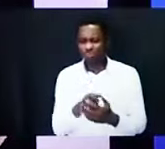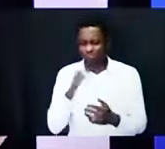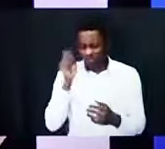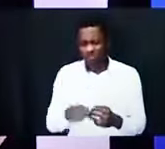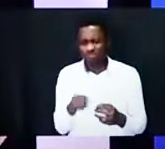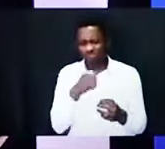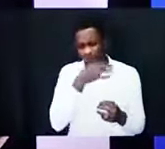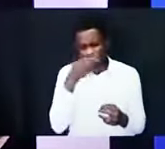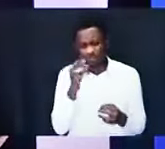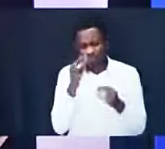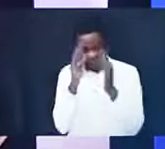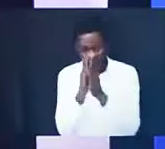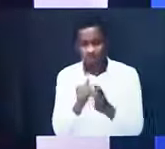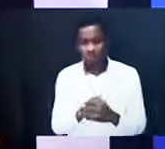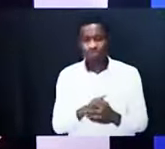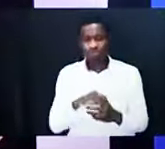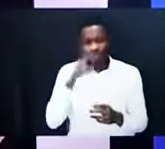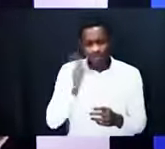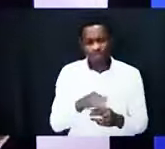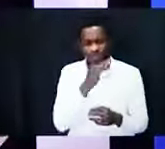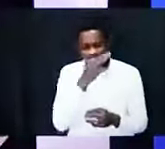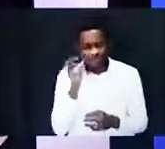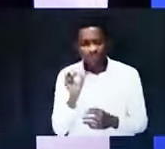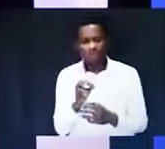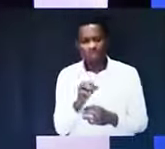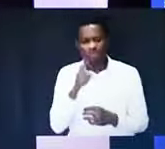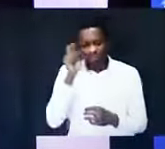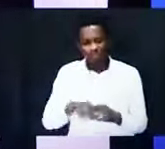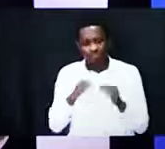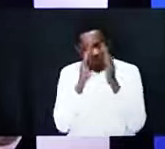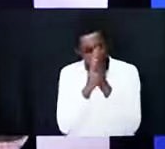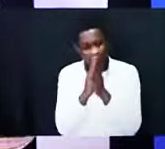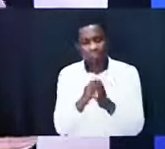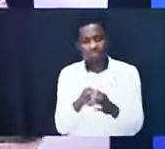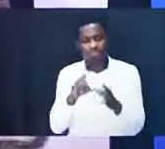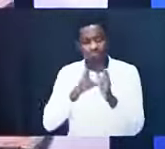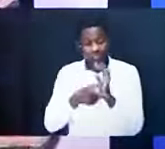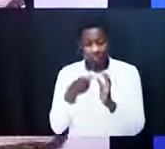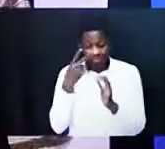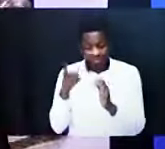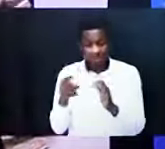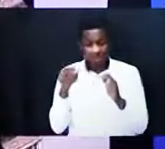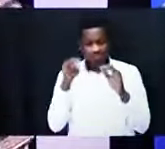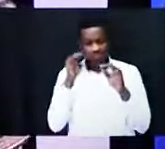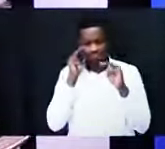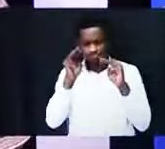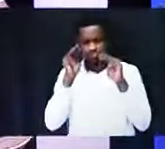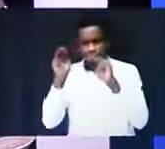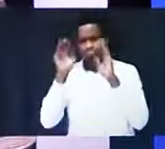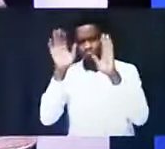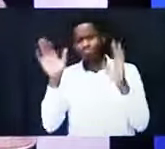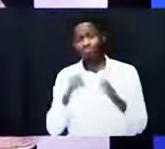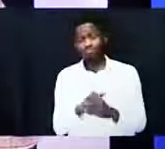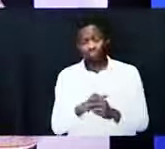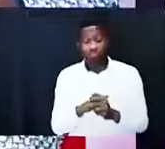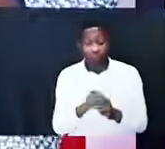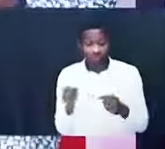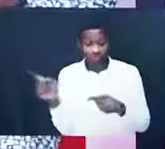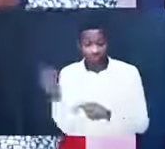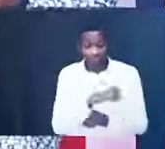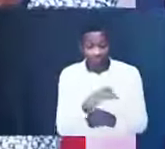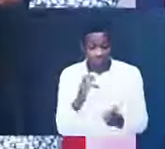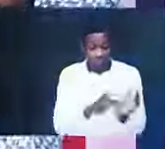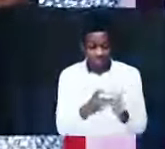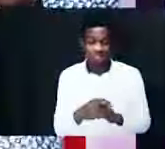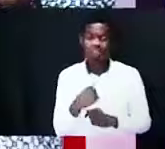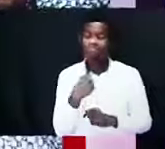No. We need to fast. We need to pray. One day Jesus told the disciples, when they failed